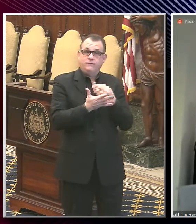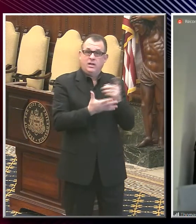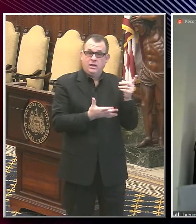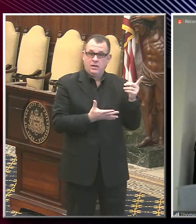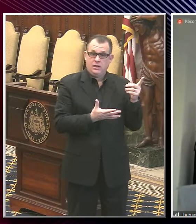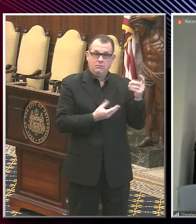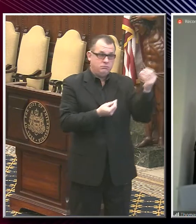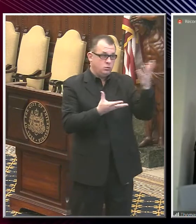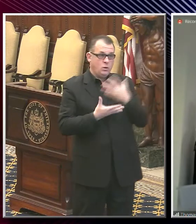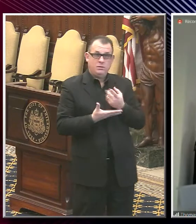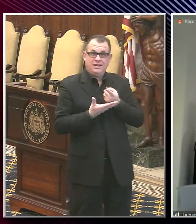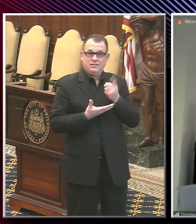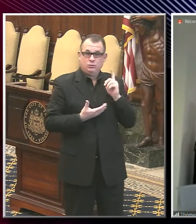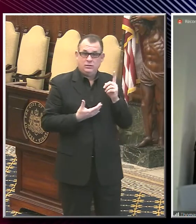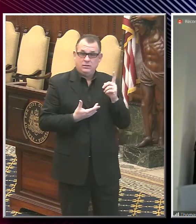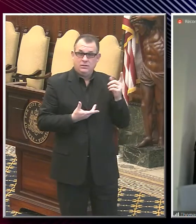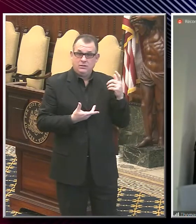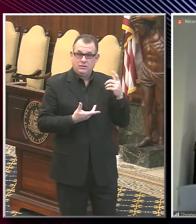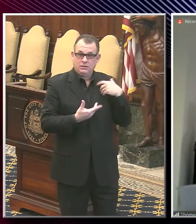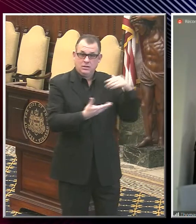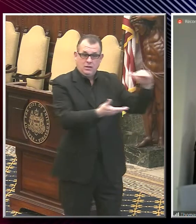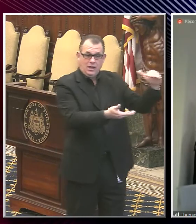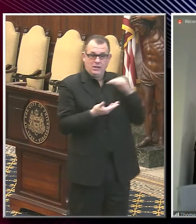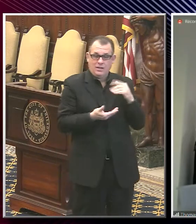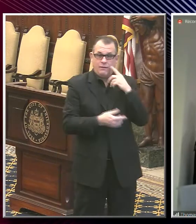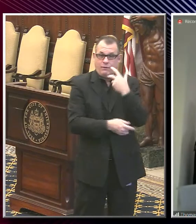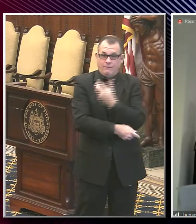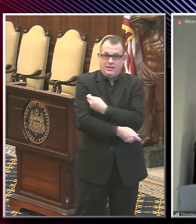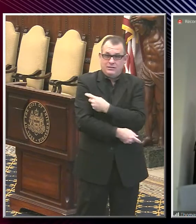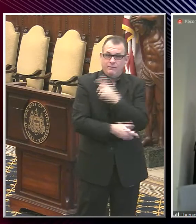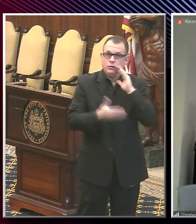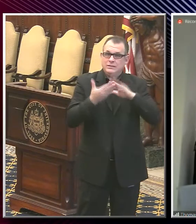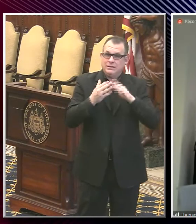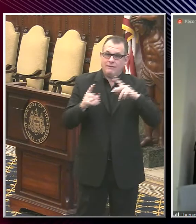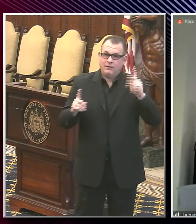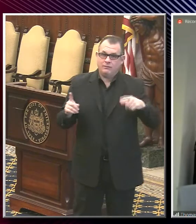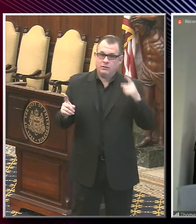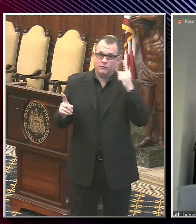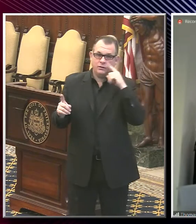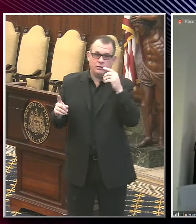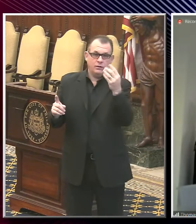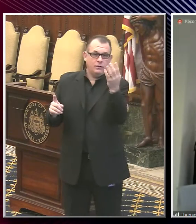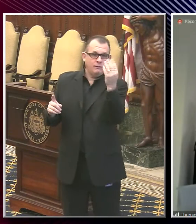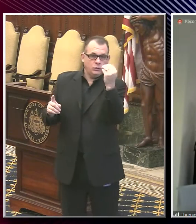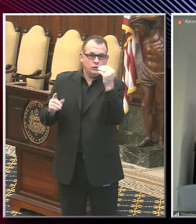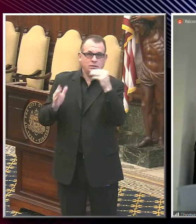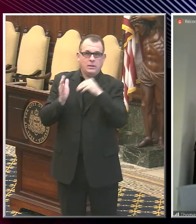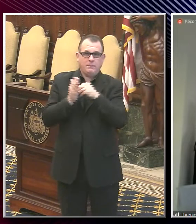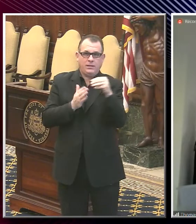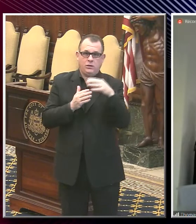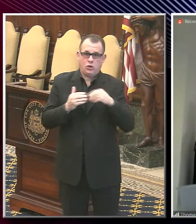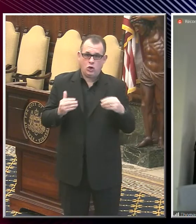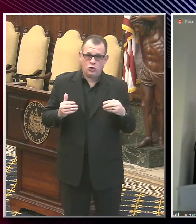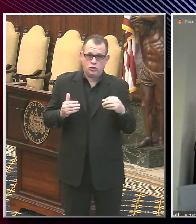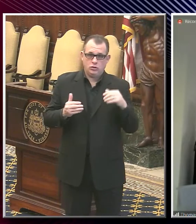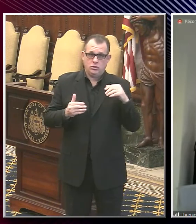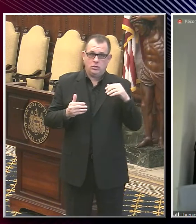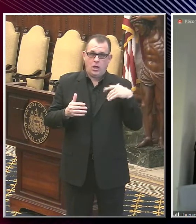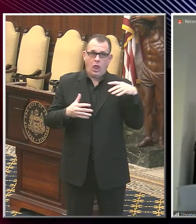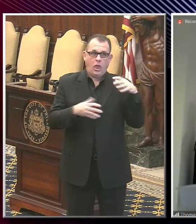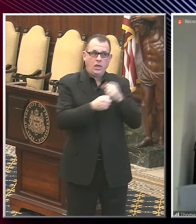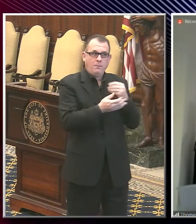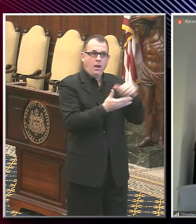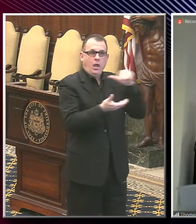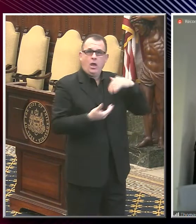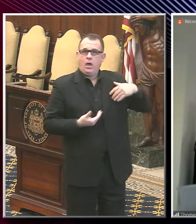were told last week that there was an allocation in there for vaccination for the city of Philadelphia of $14 million. We have not received that funding